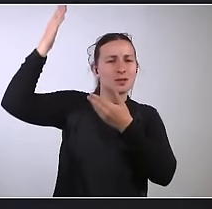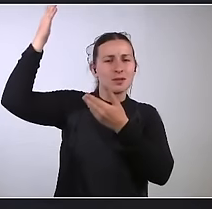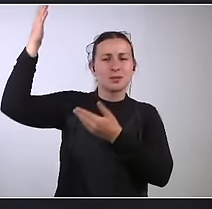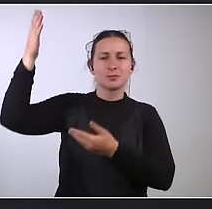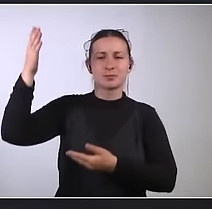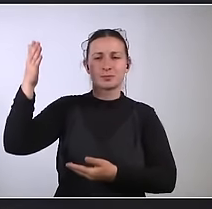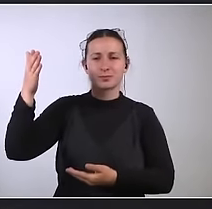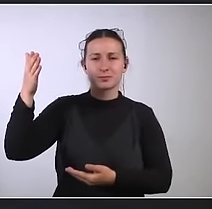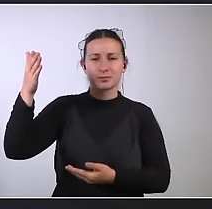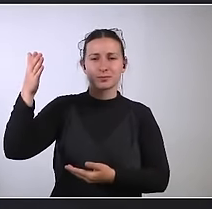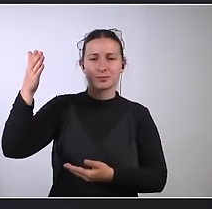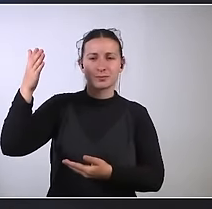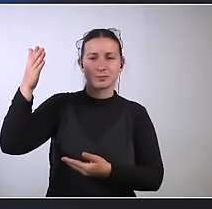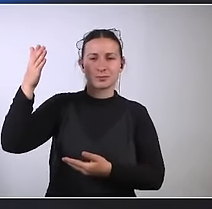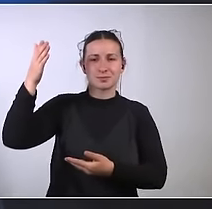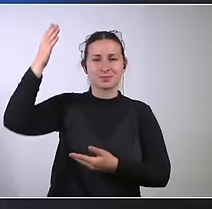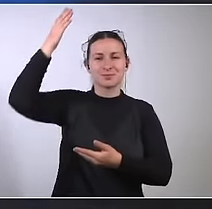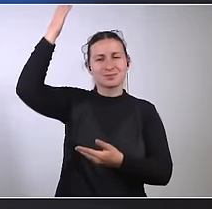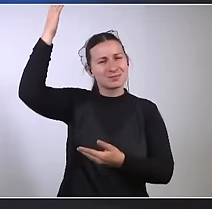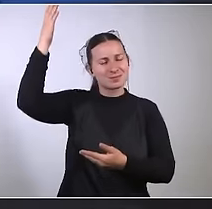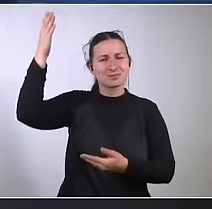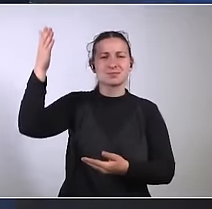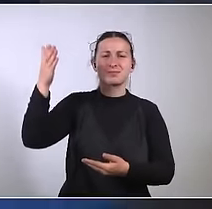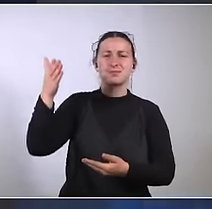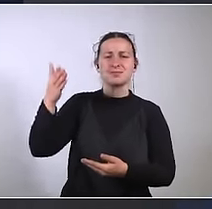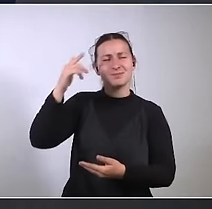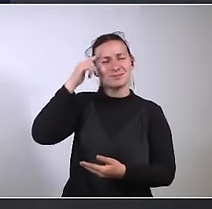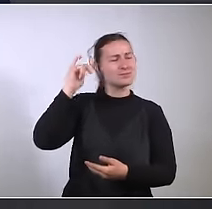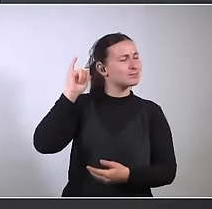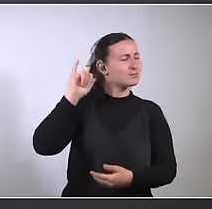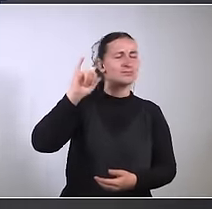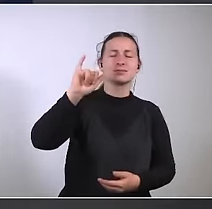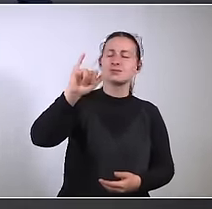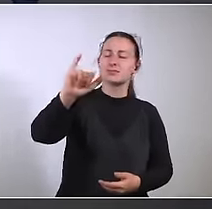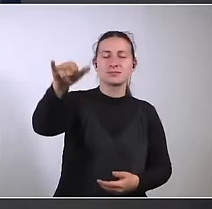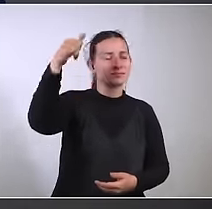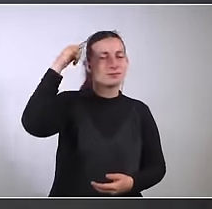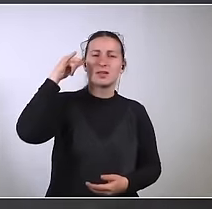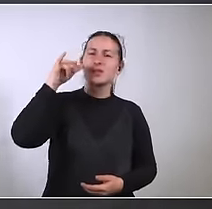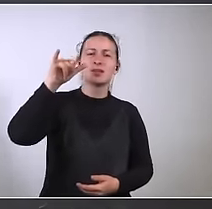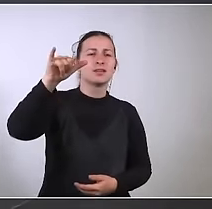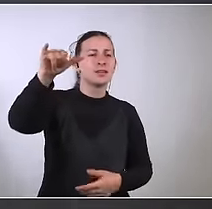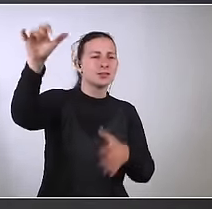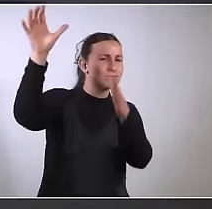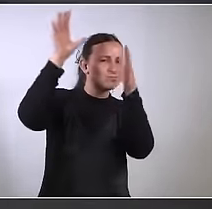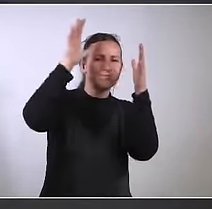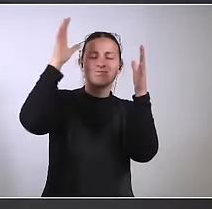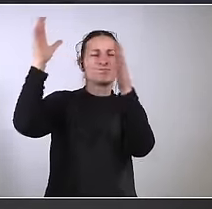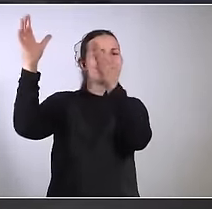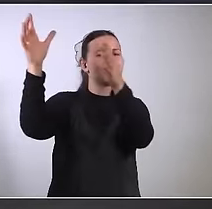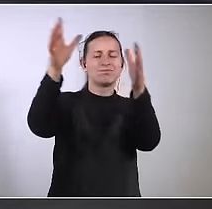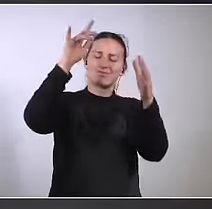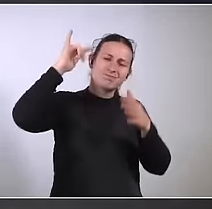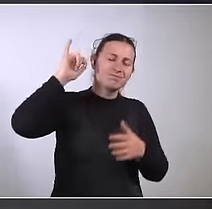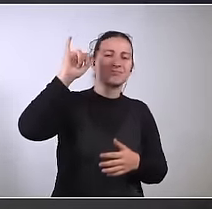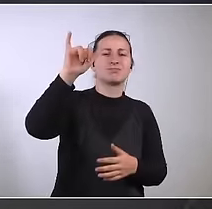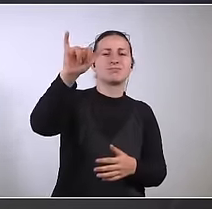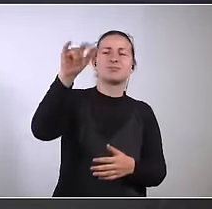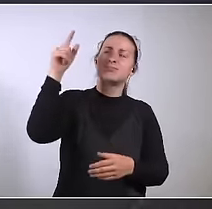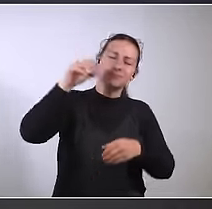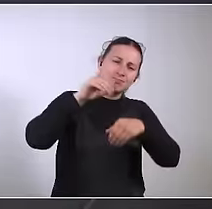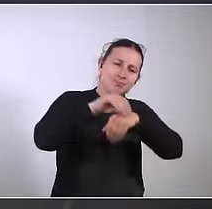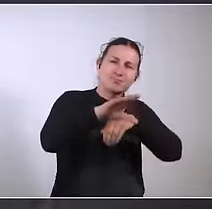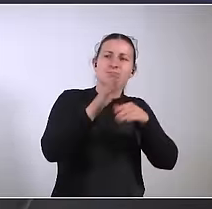He is. He is the everlasting Father. He is the Prince of Peace. He is the Counselor.